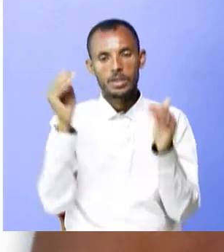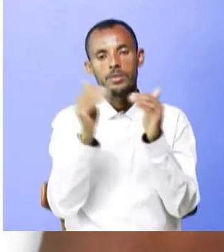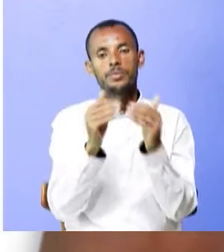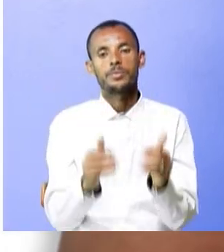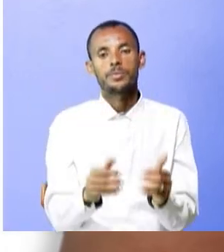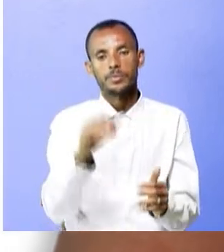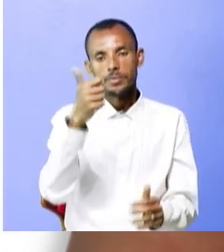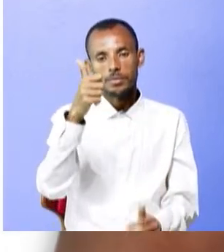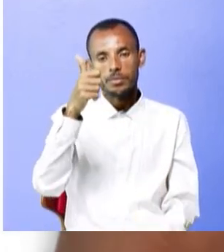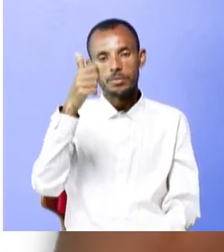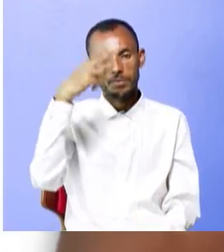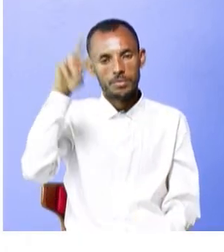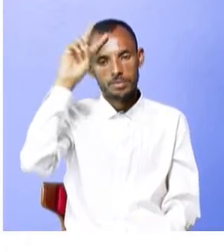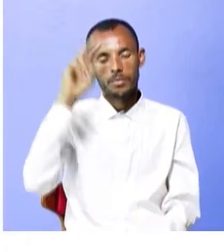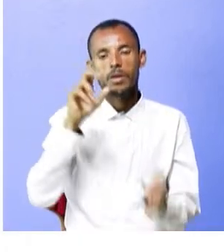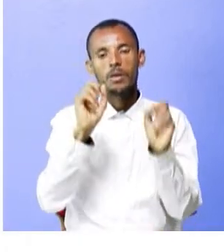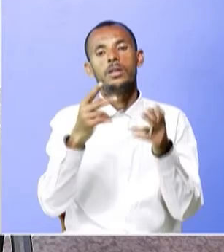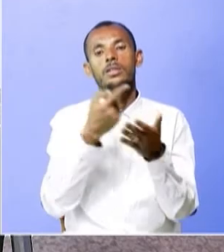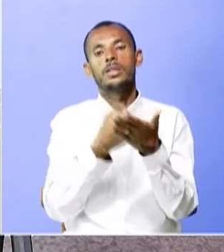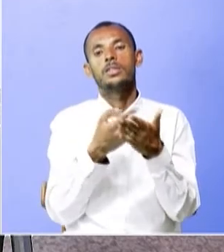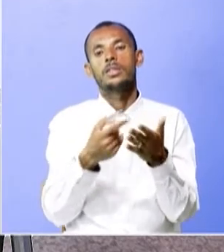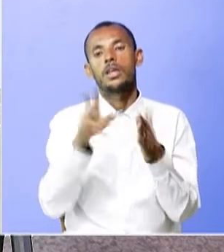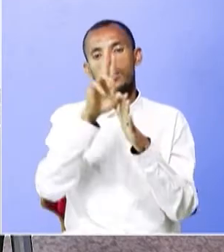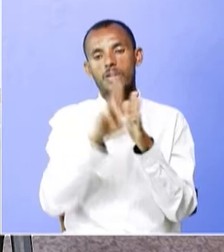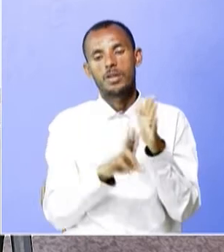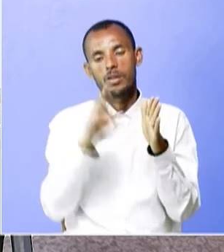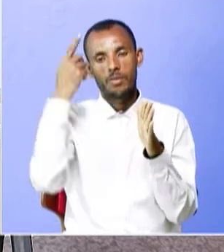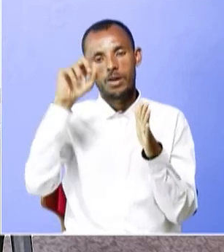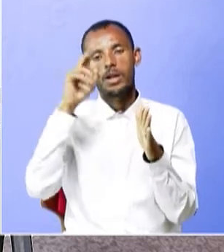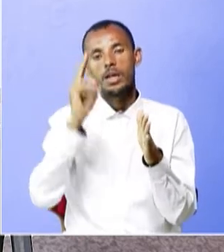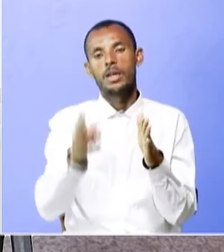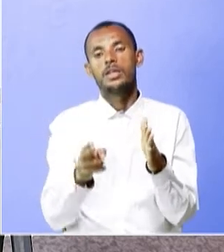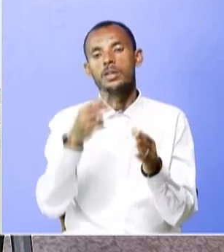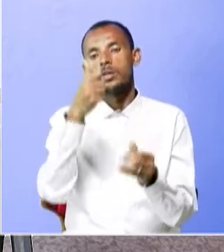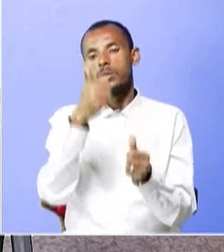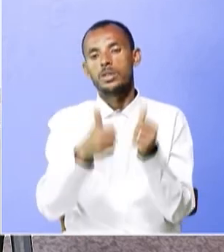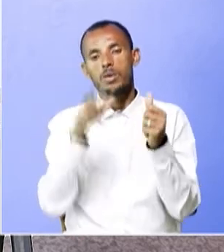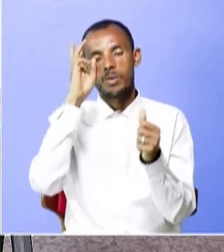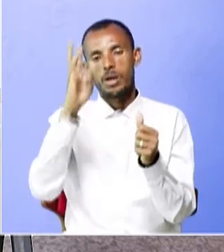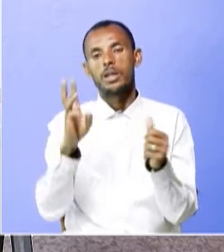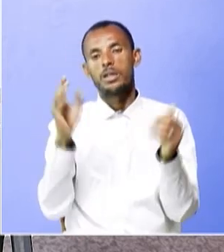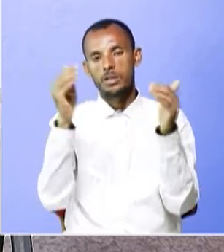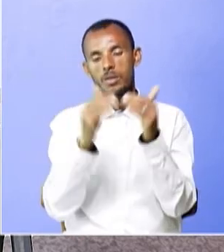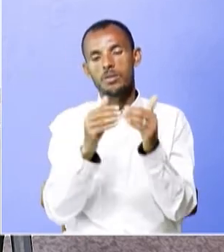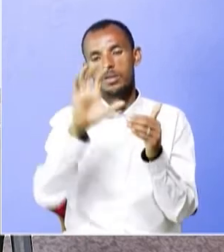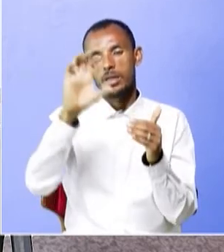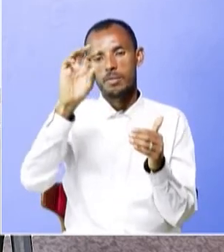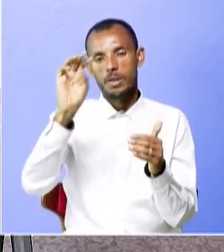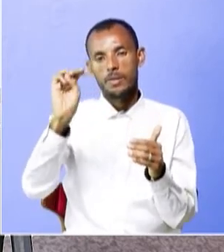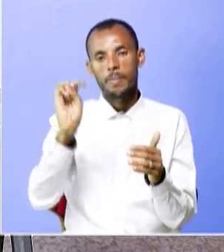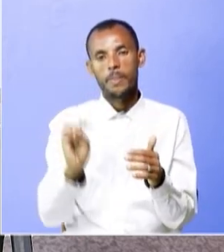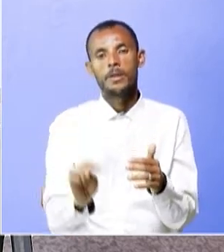to 10 square. Okay, there is a unit for h, which will be in terms of centimeter.